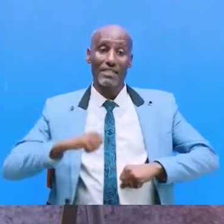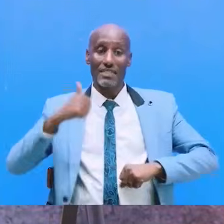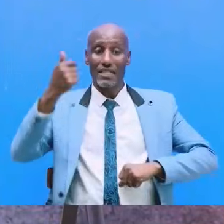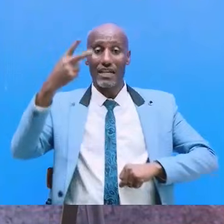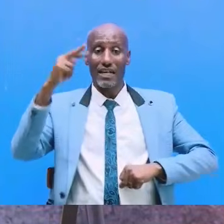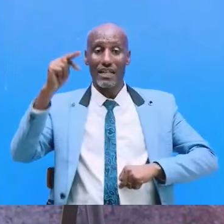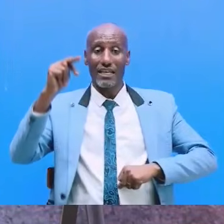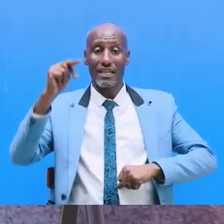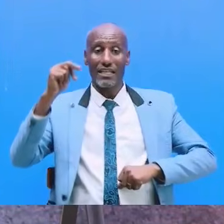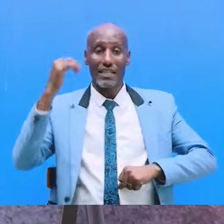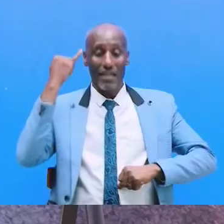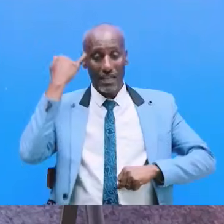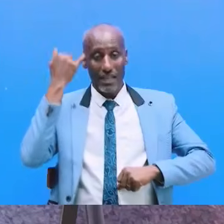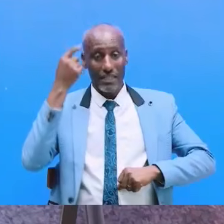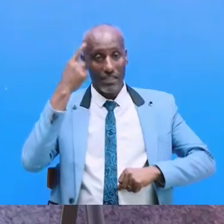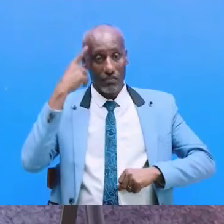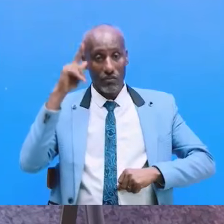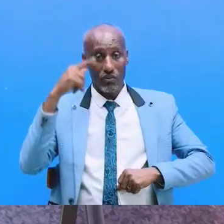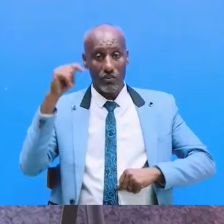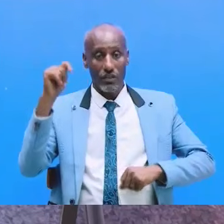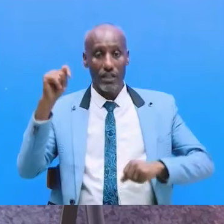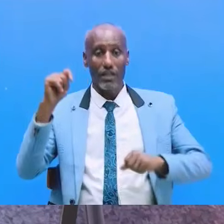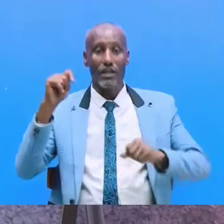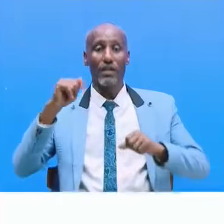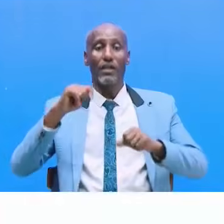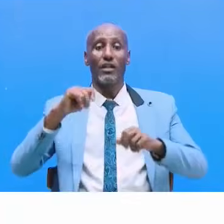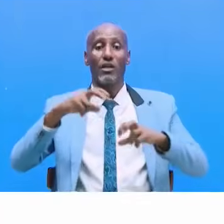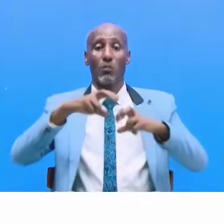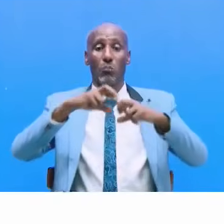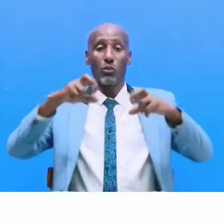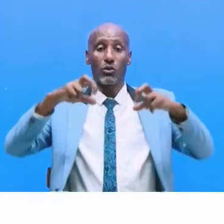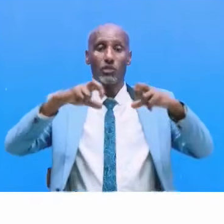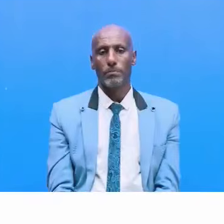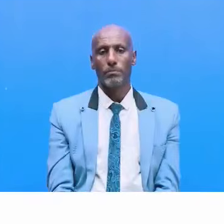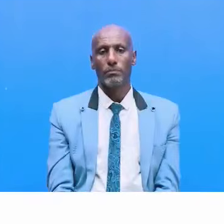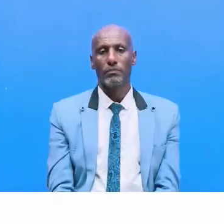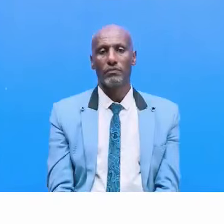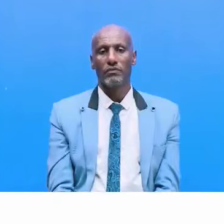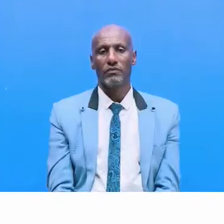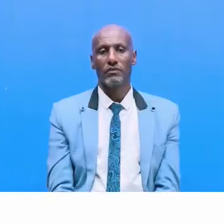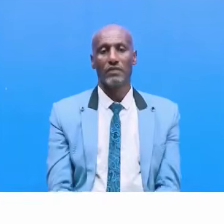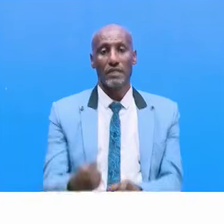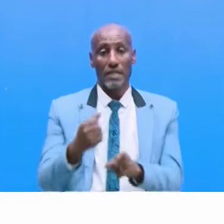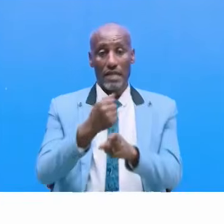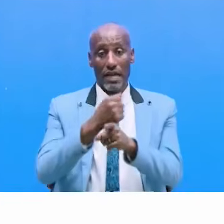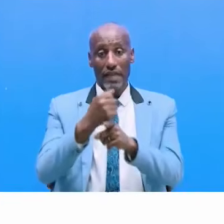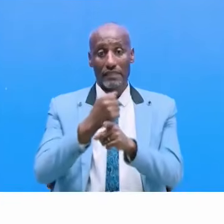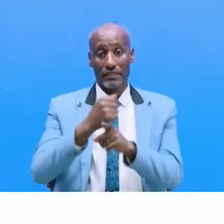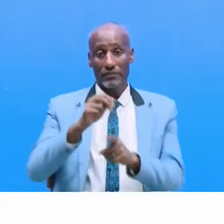project. Bravo, students. Let me give you activity 2. Stay with me again. Activity